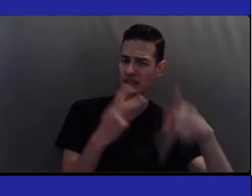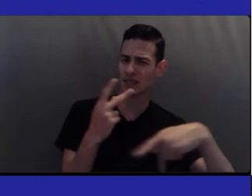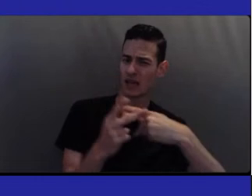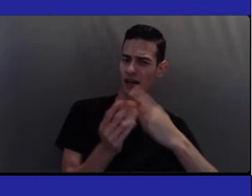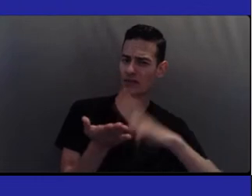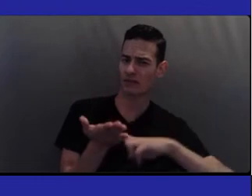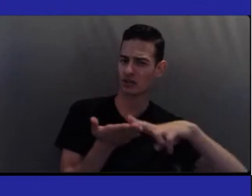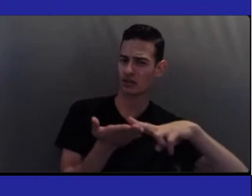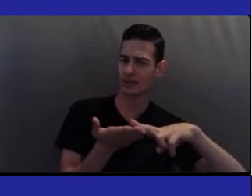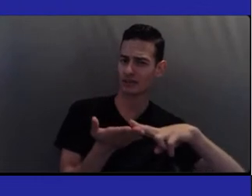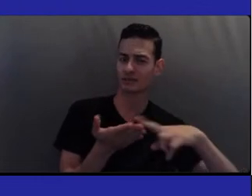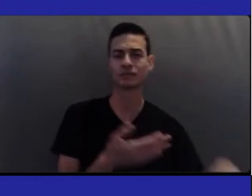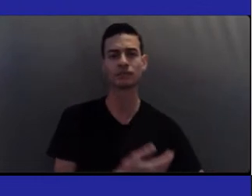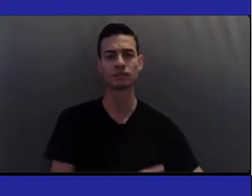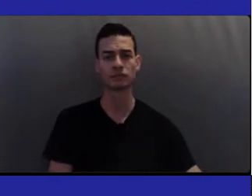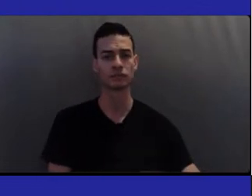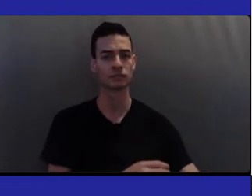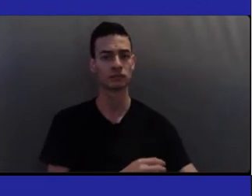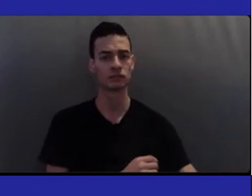contract?